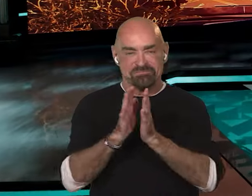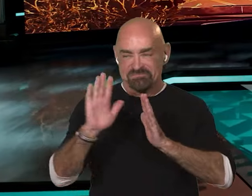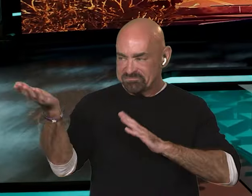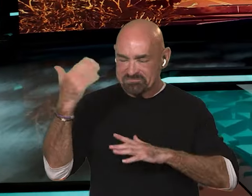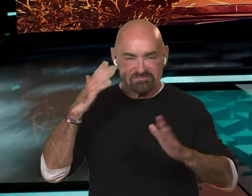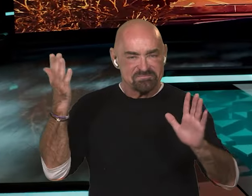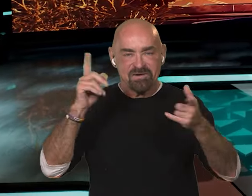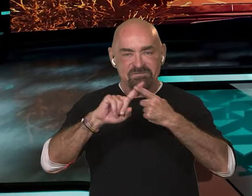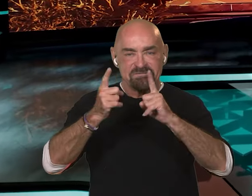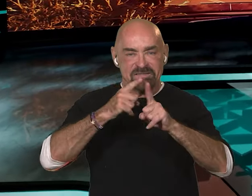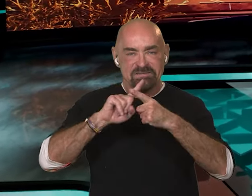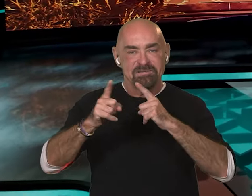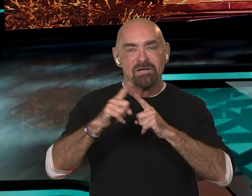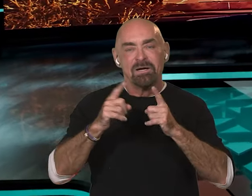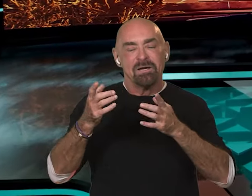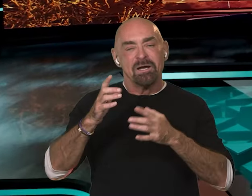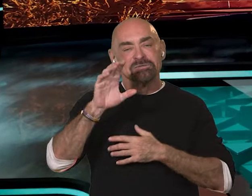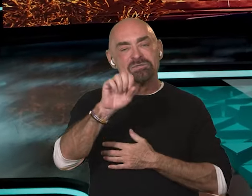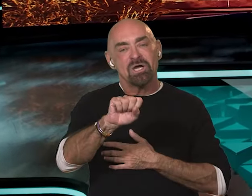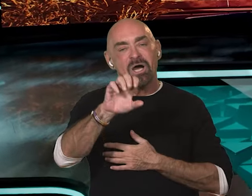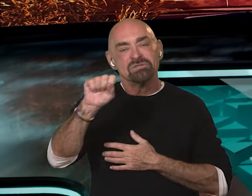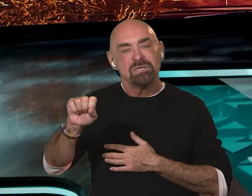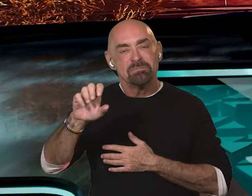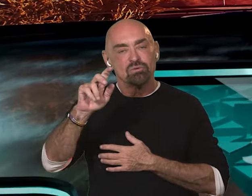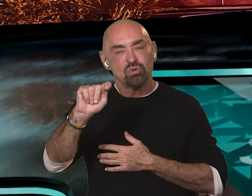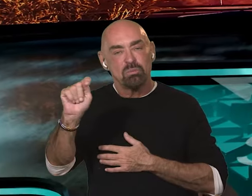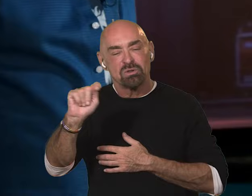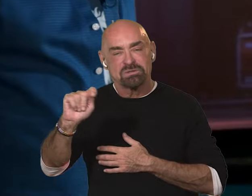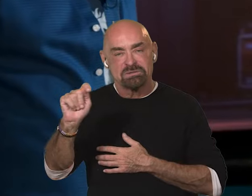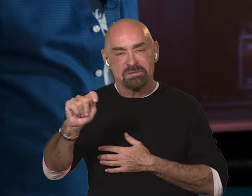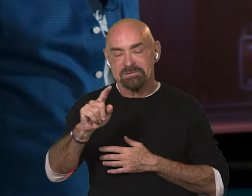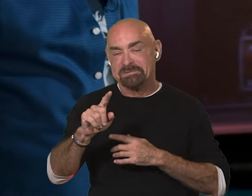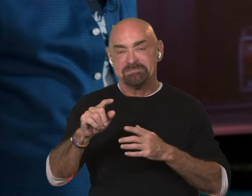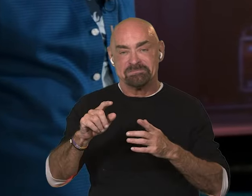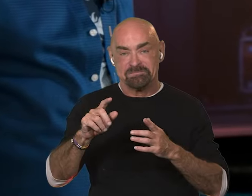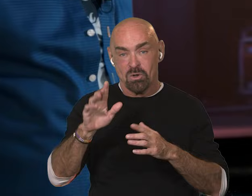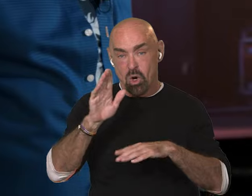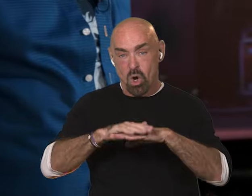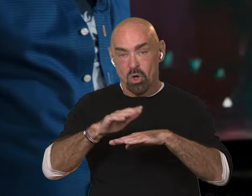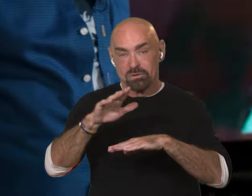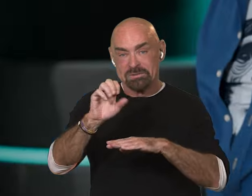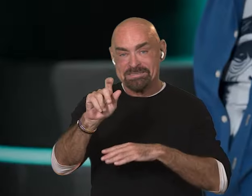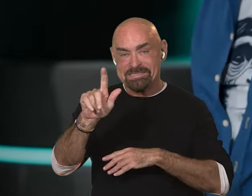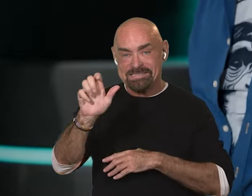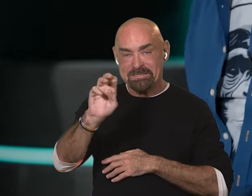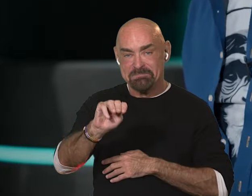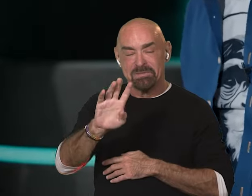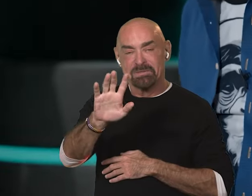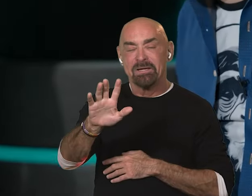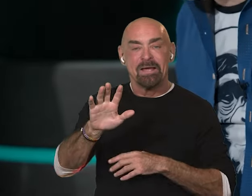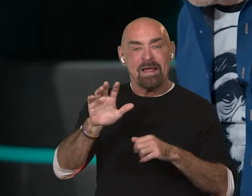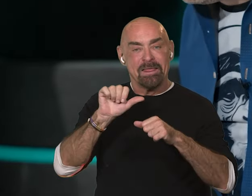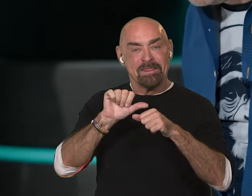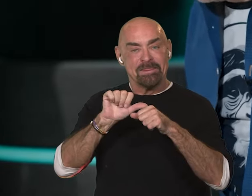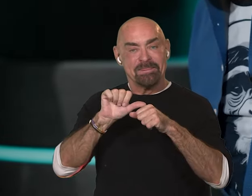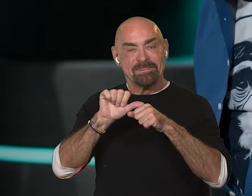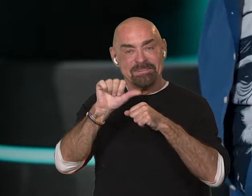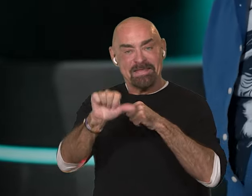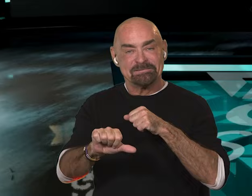Grab your friends and suit up in Starship Troopers Extermination, which is available now on Steam. We're following up on